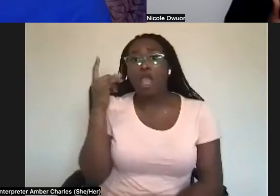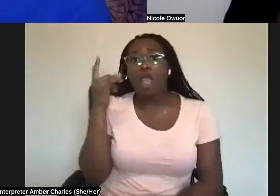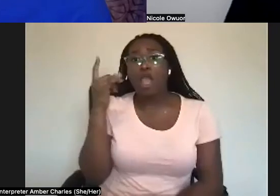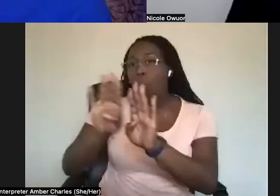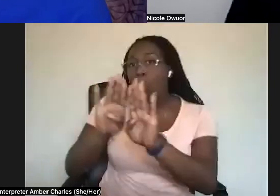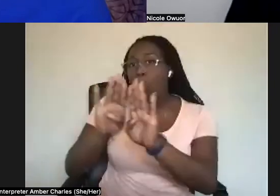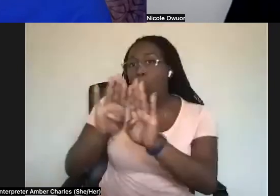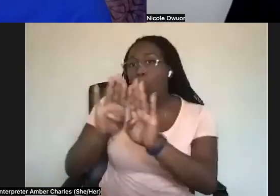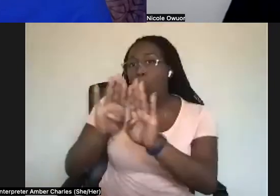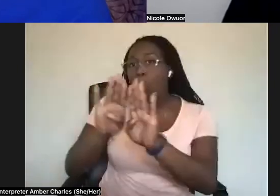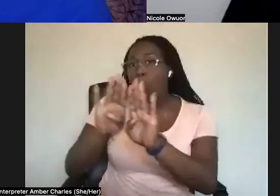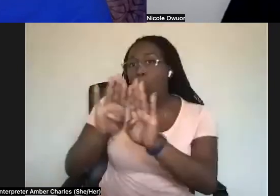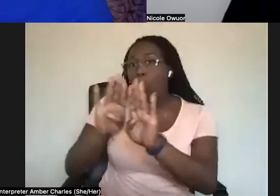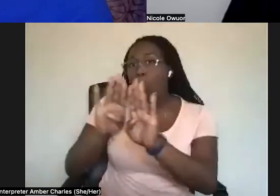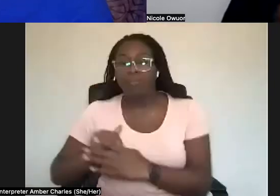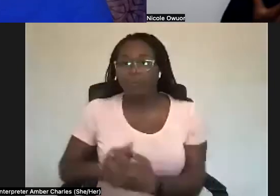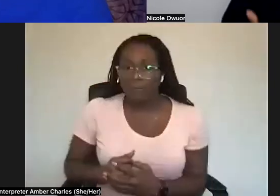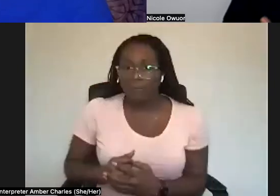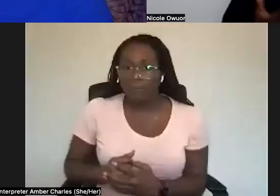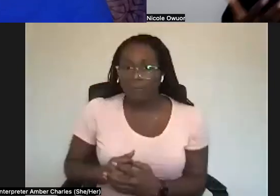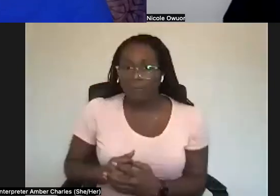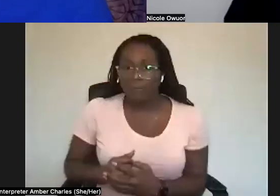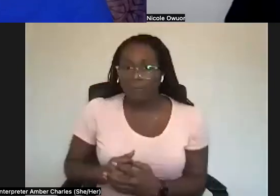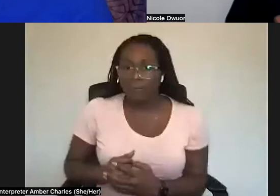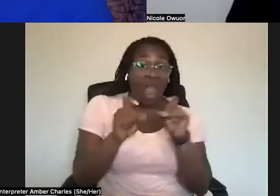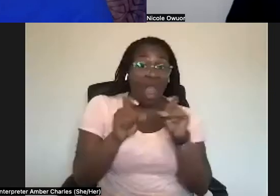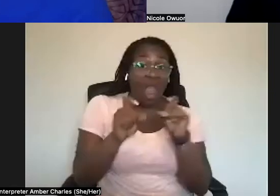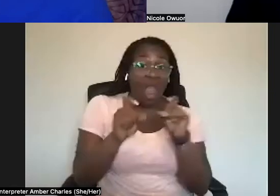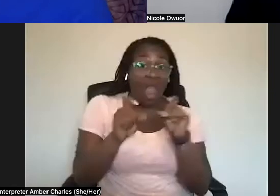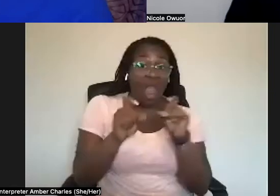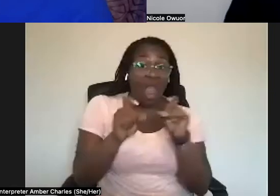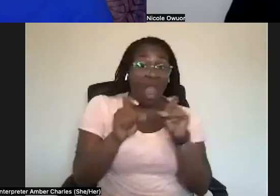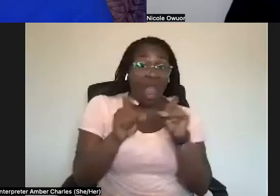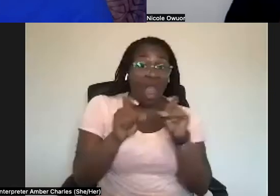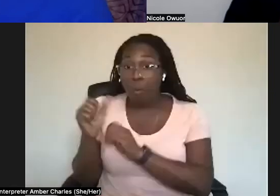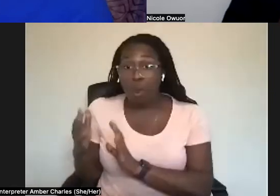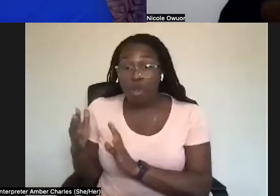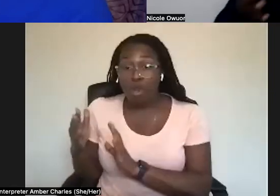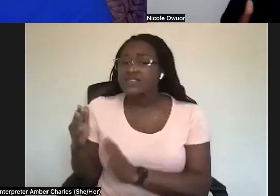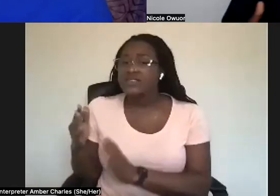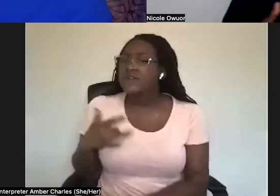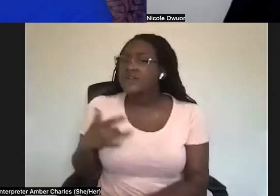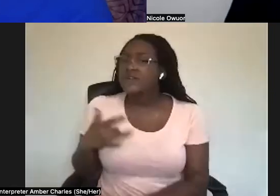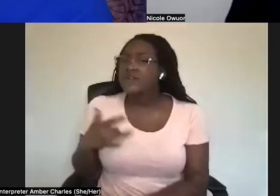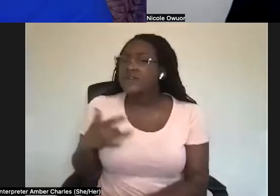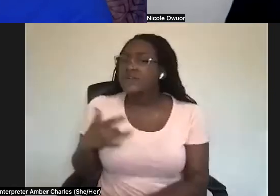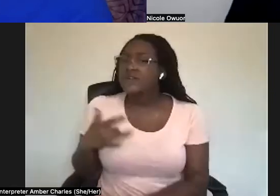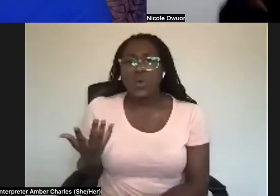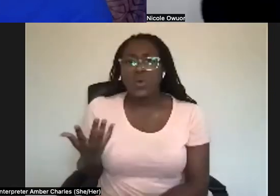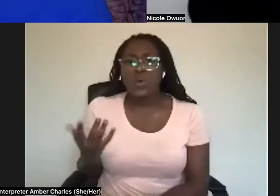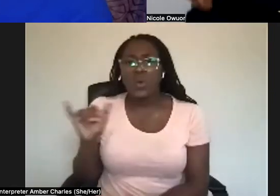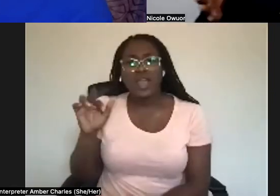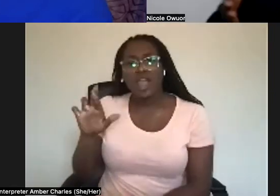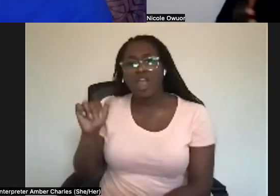asked everyone who I had been working with who felt racial equity is not valued